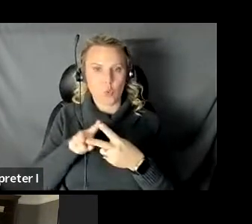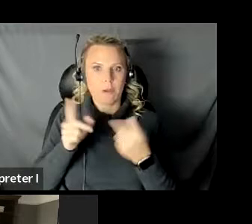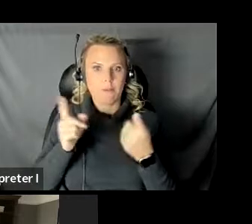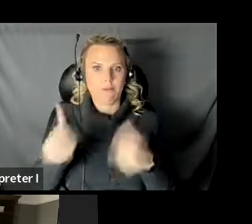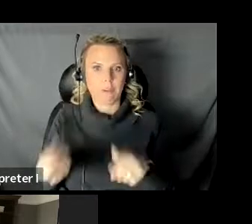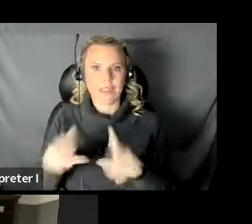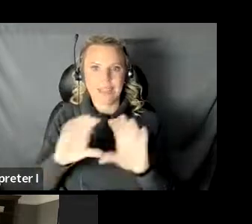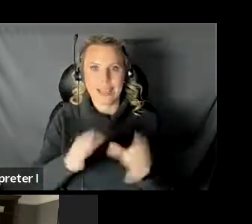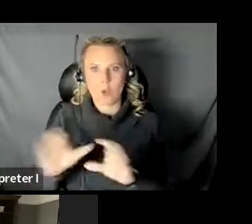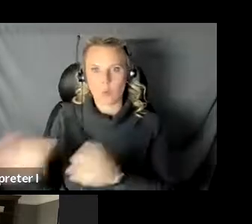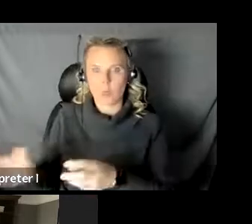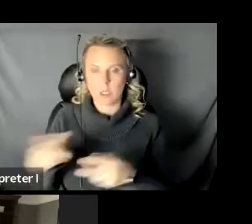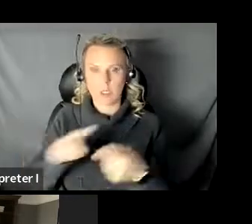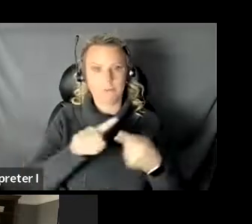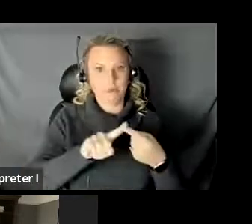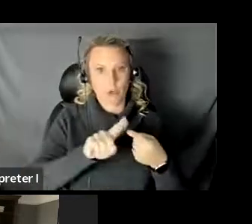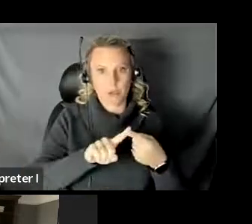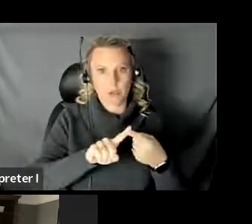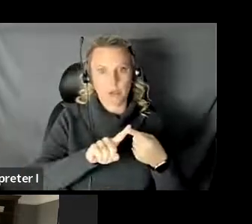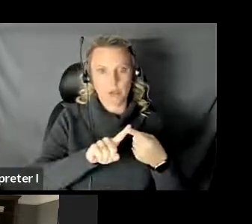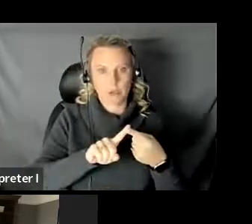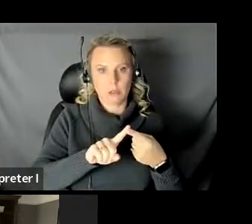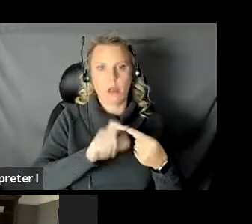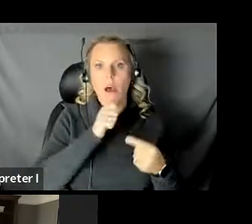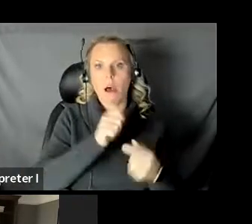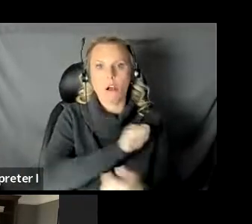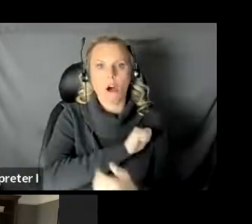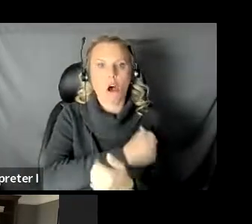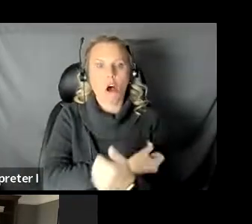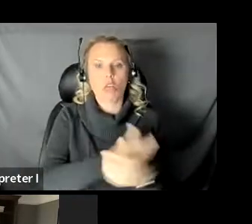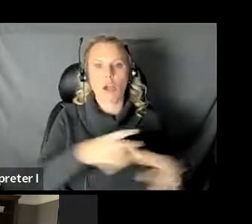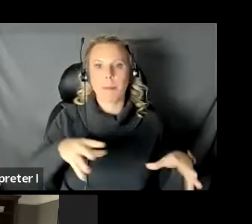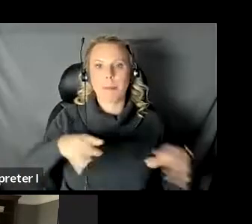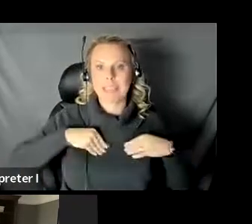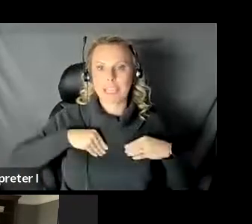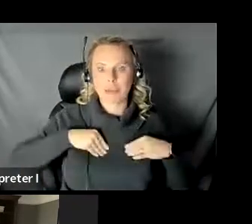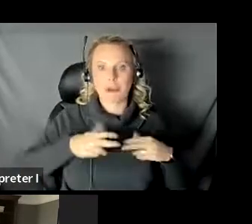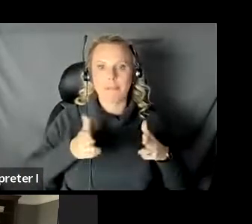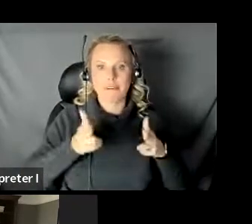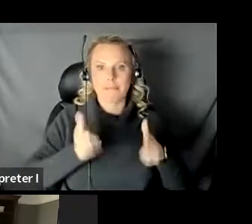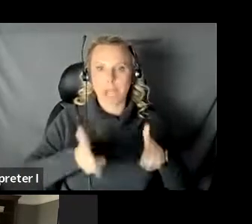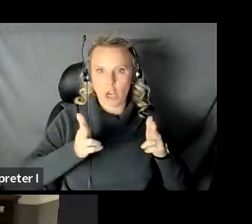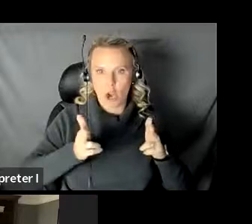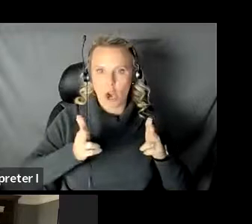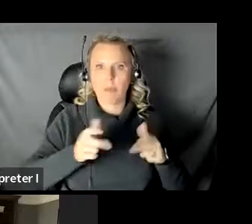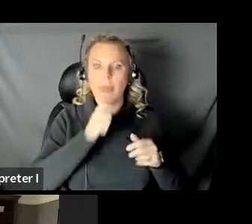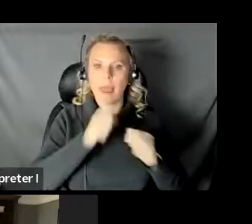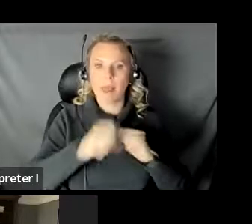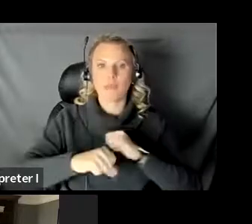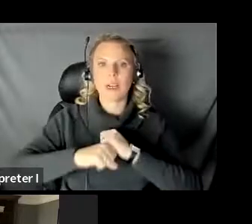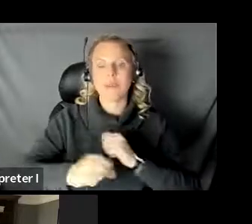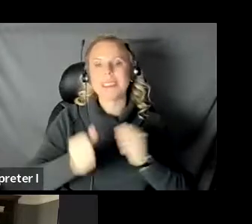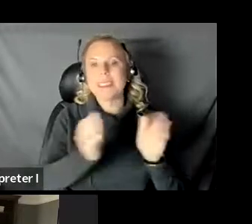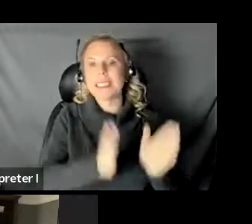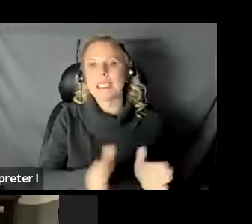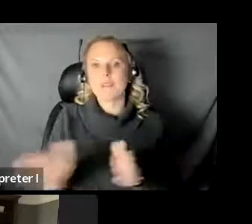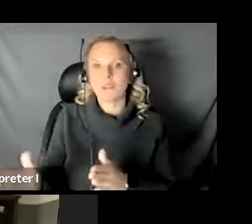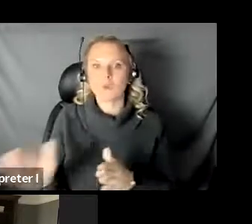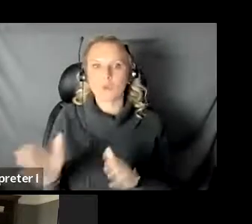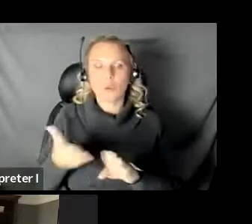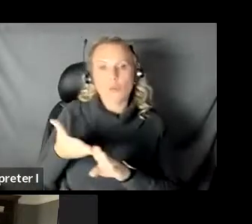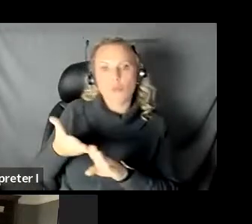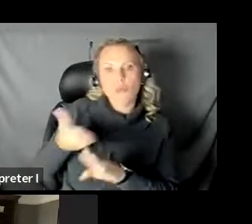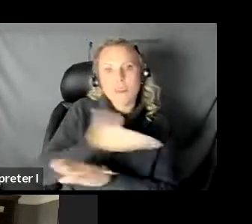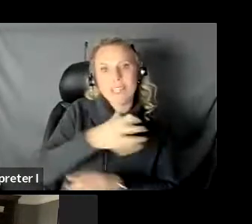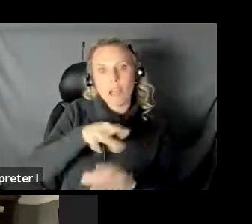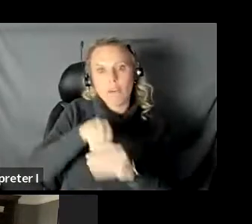categories. First, to the offense of unauthorized possession of a firearm, which prohibits individuals